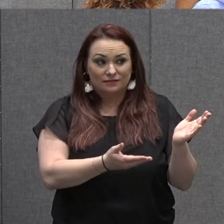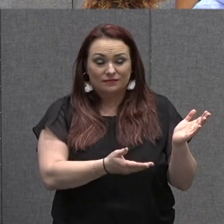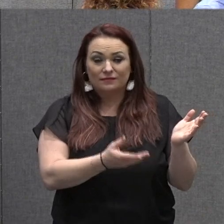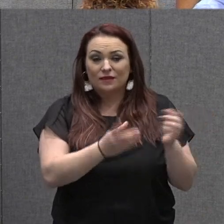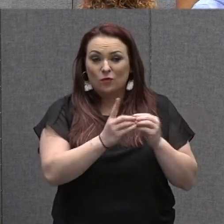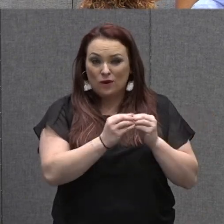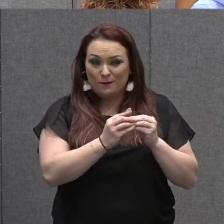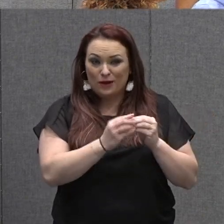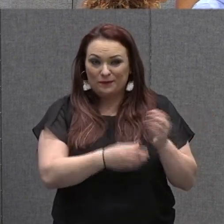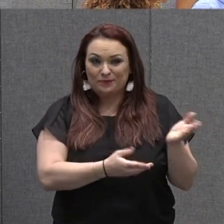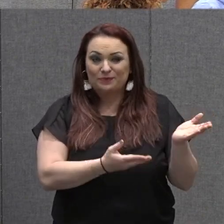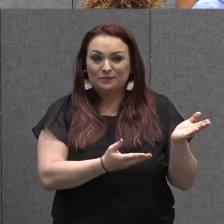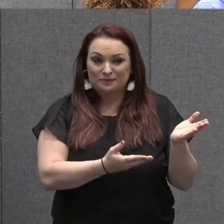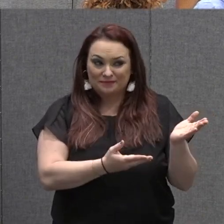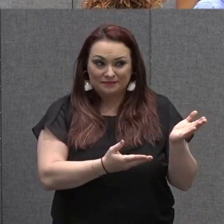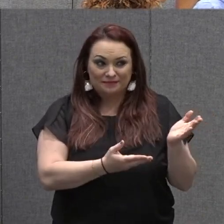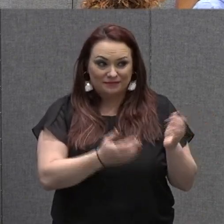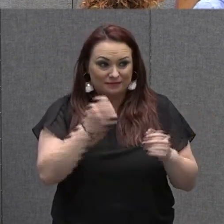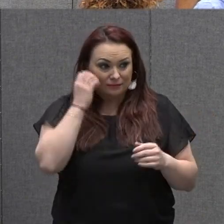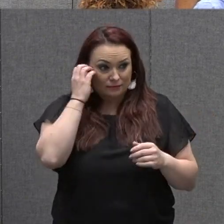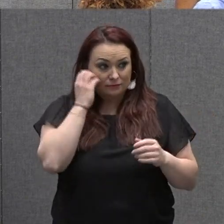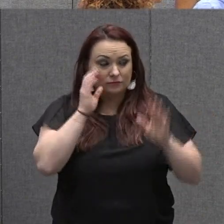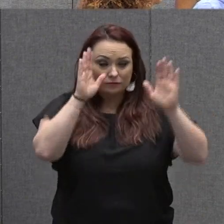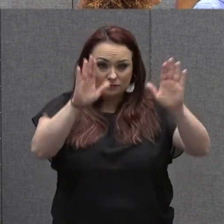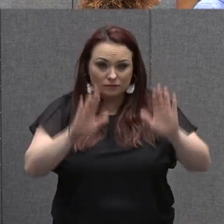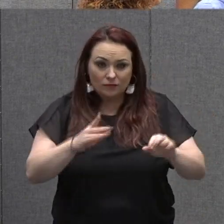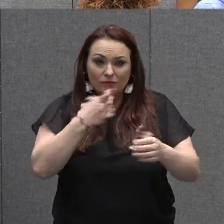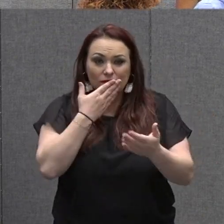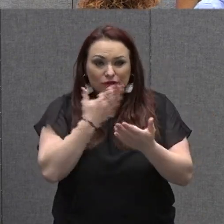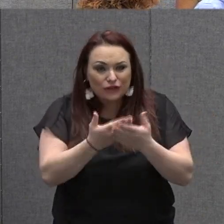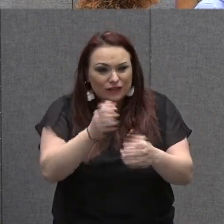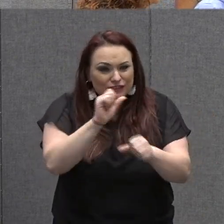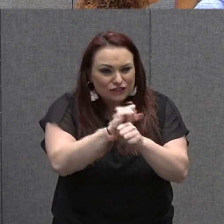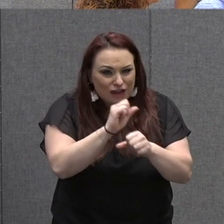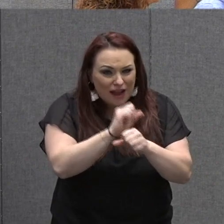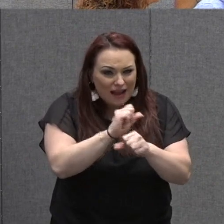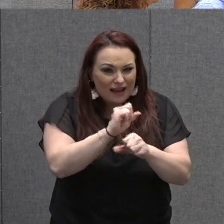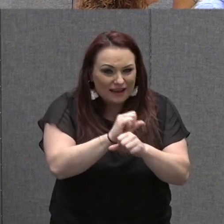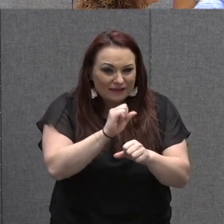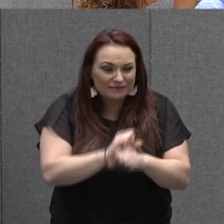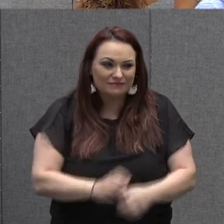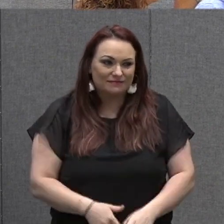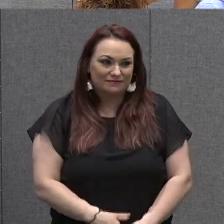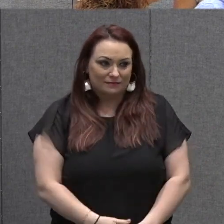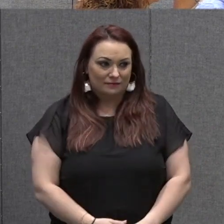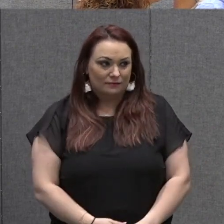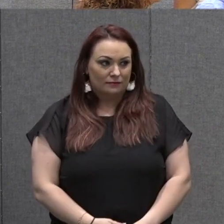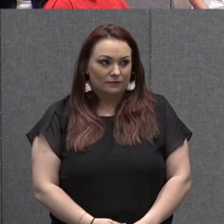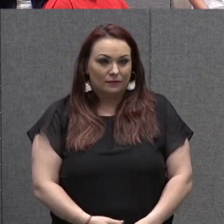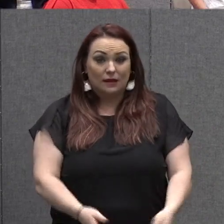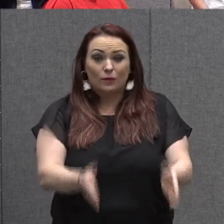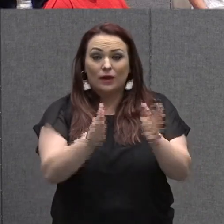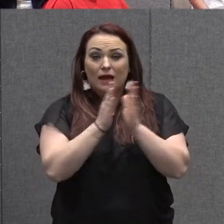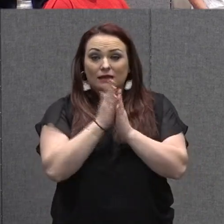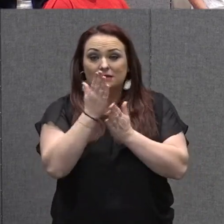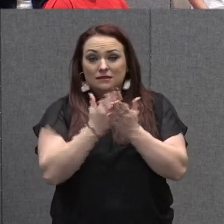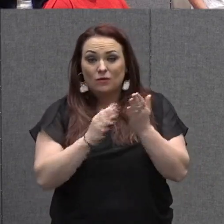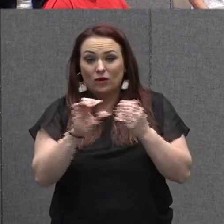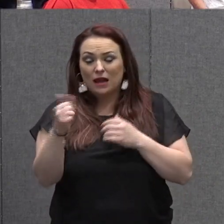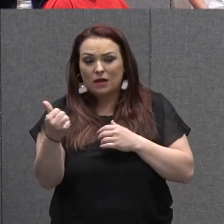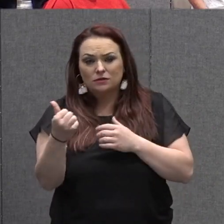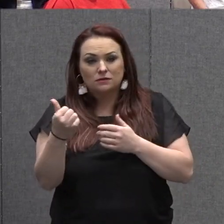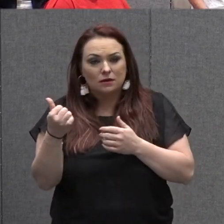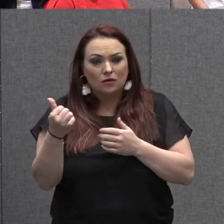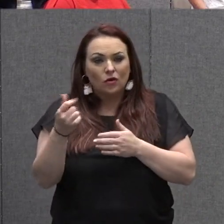One more time. I miss my friends. Awesome. Good job. Now, I'm going to ask someone else, what